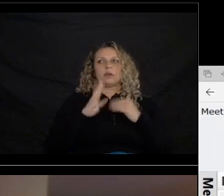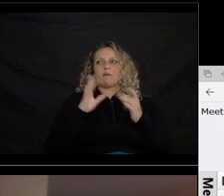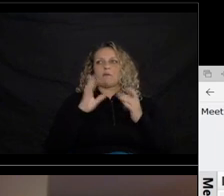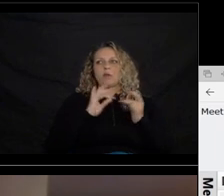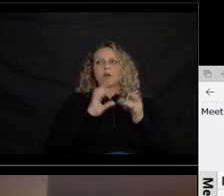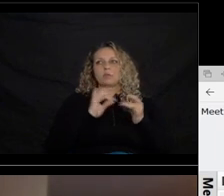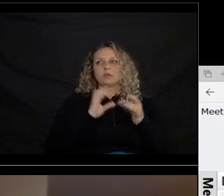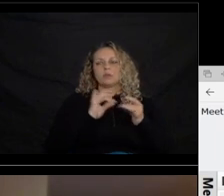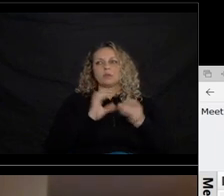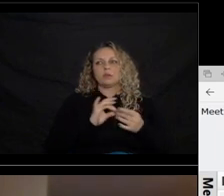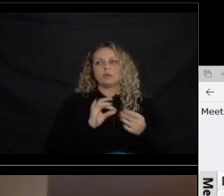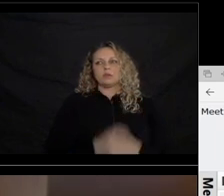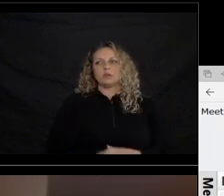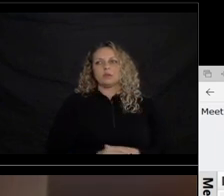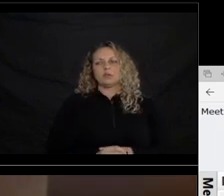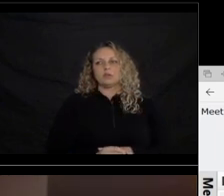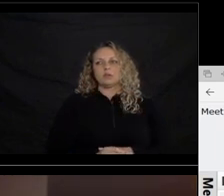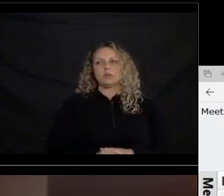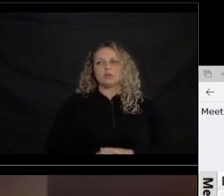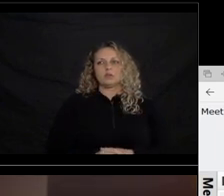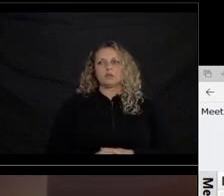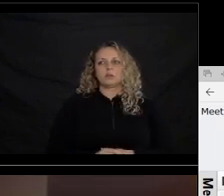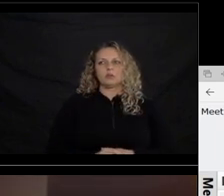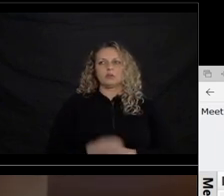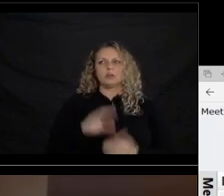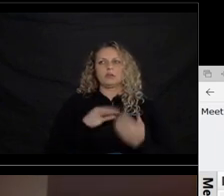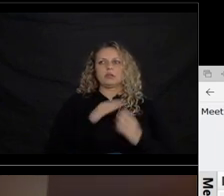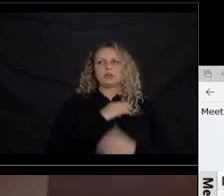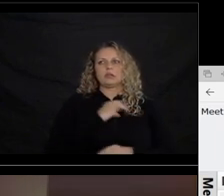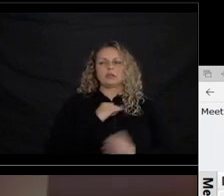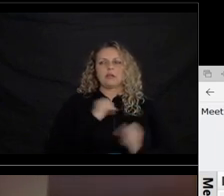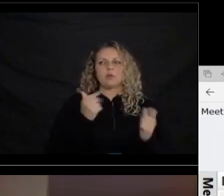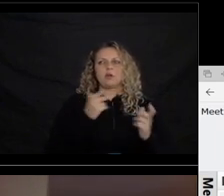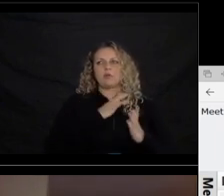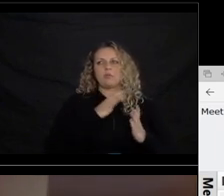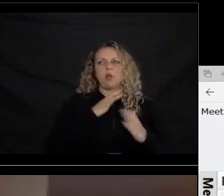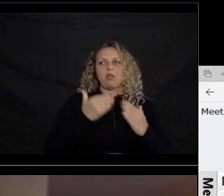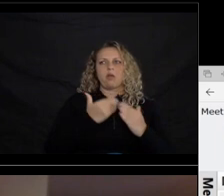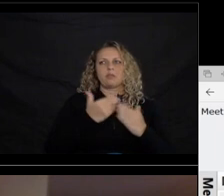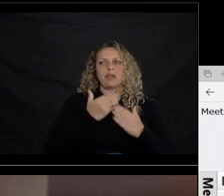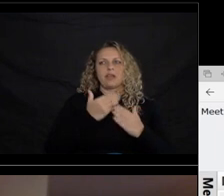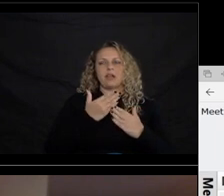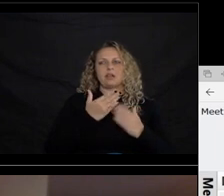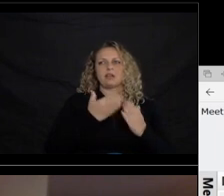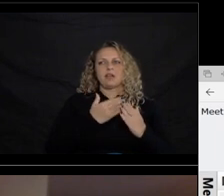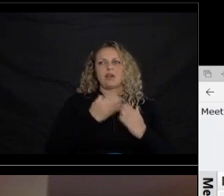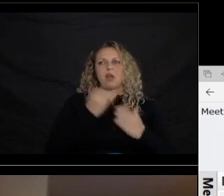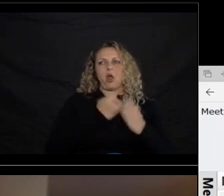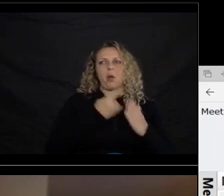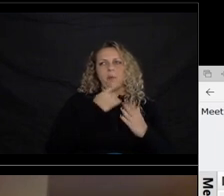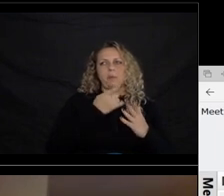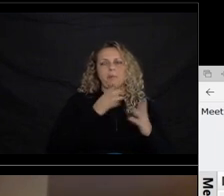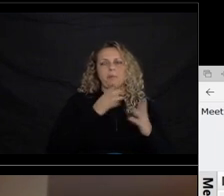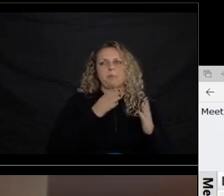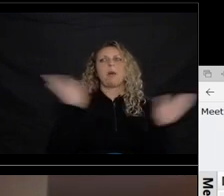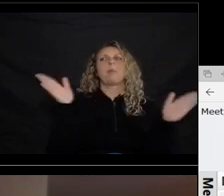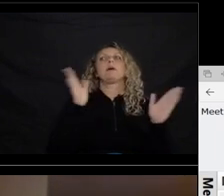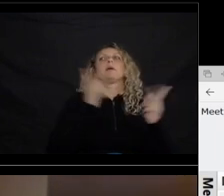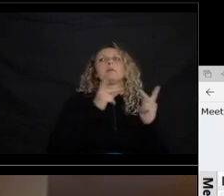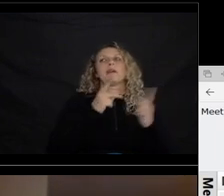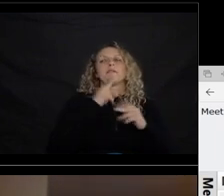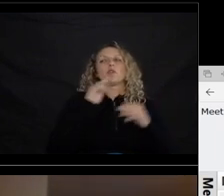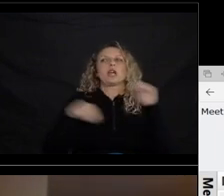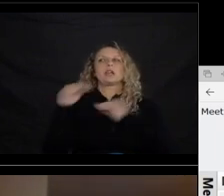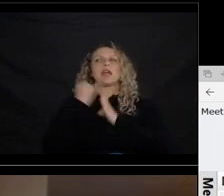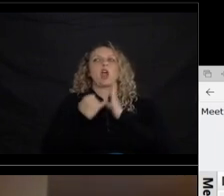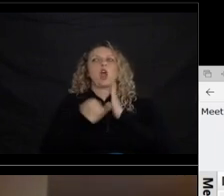comments. City staff to provide the commission with an update on the status of the Art in Public Places program, including the Kinetic Art exhibit, the